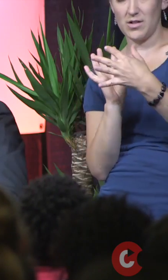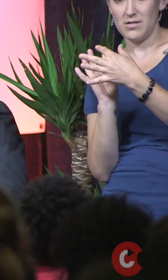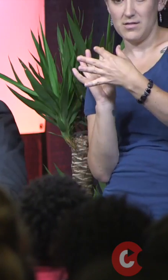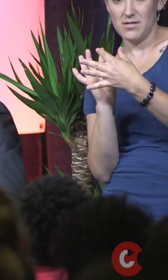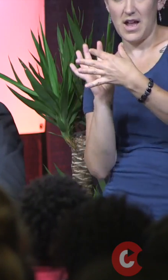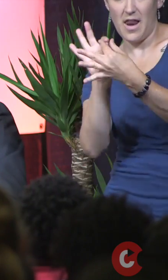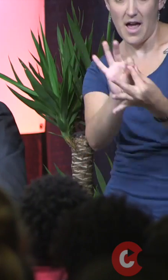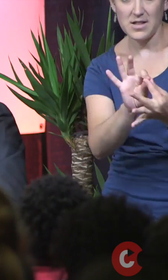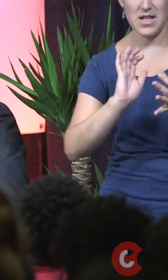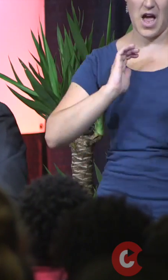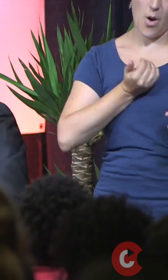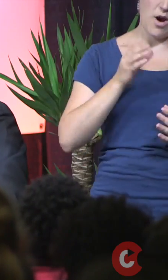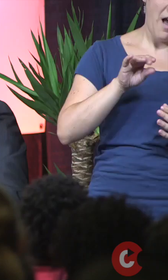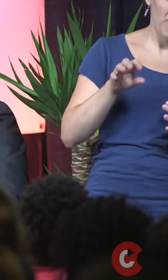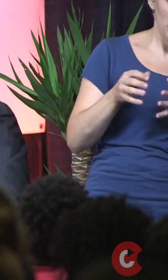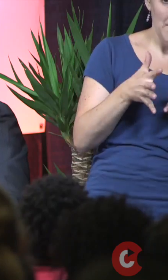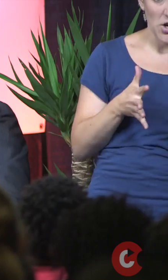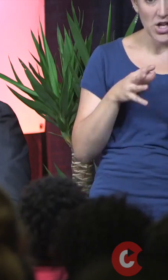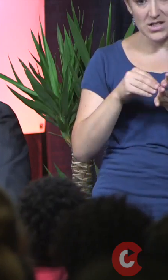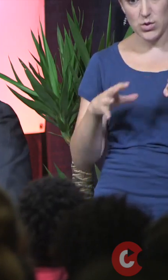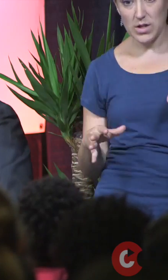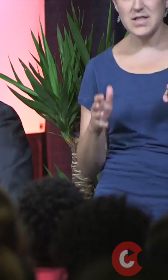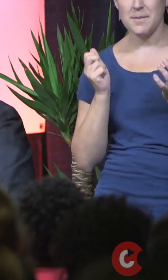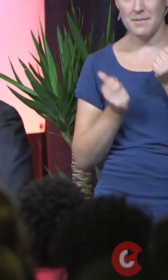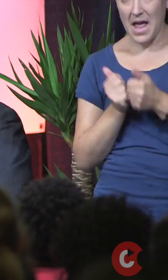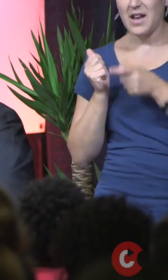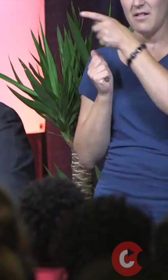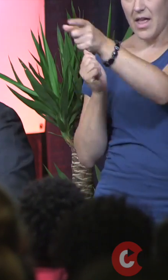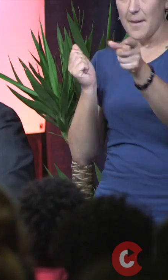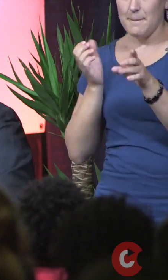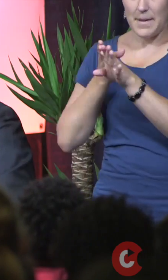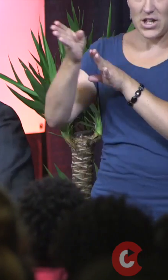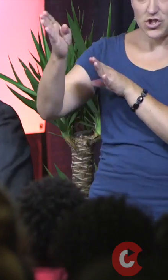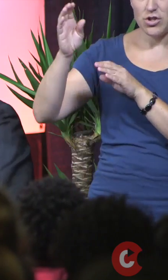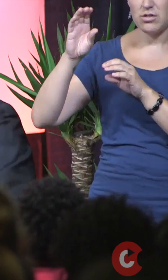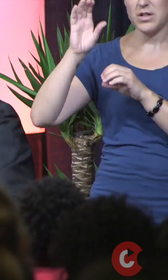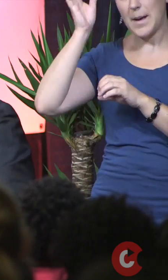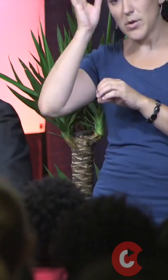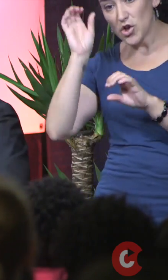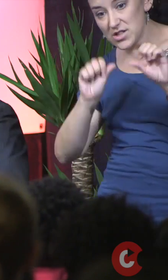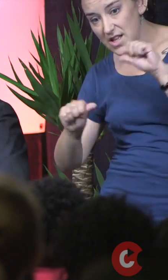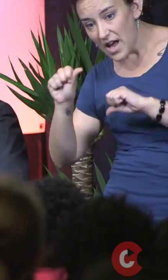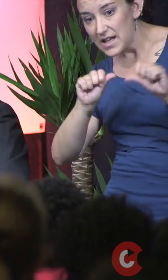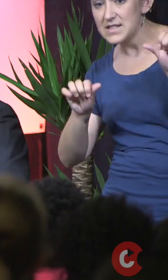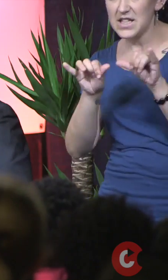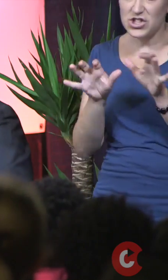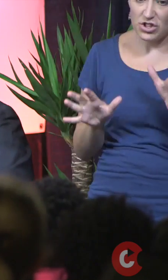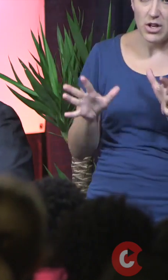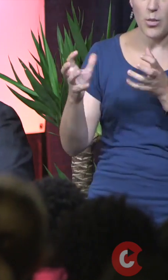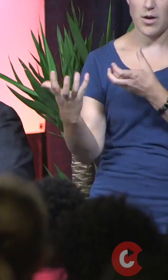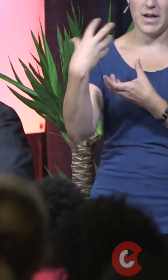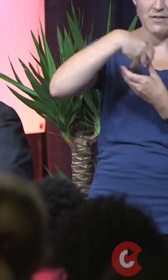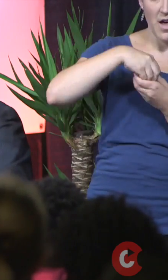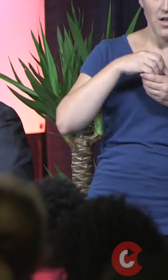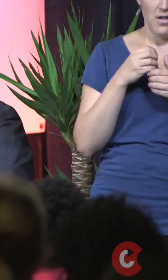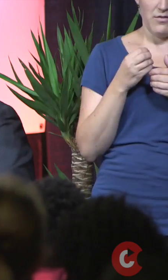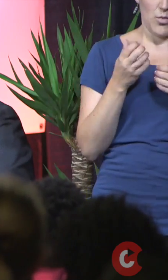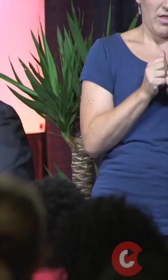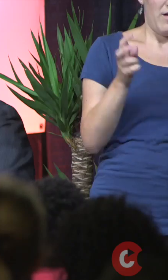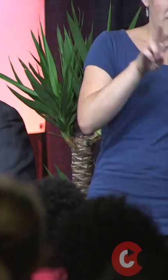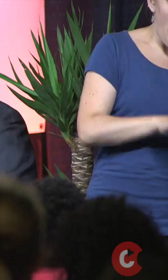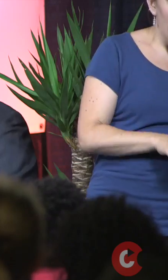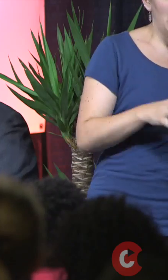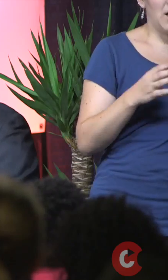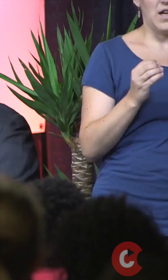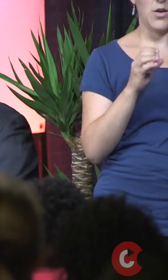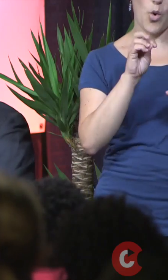our students, our African American students, many of whom are majoring in computer science and engineering, to be connected to the Valley and the Bay Area in very organic